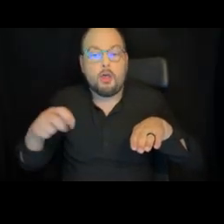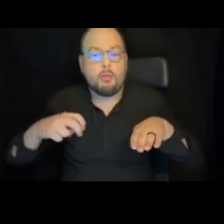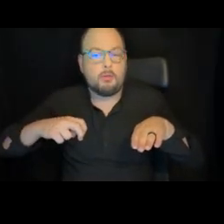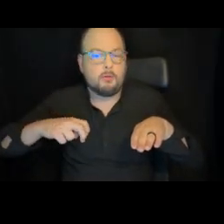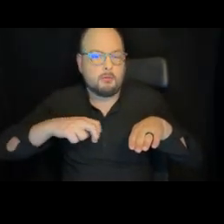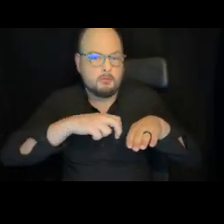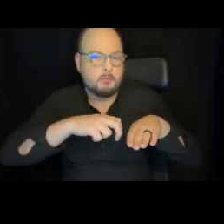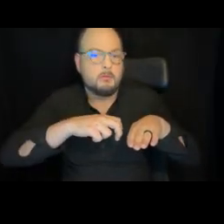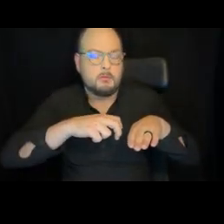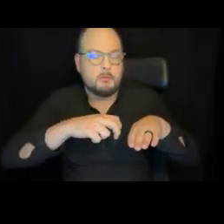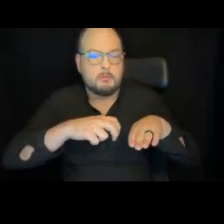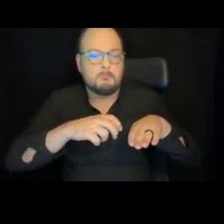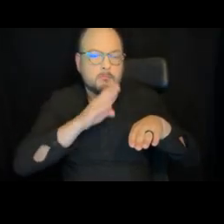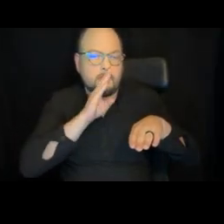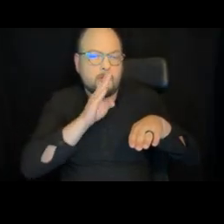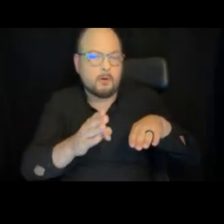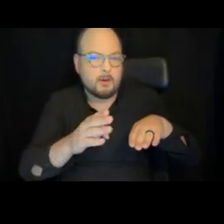perpendicular approach.